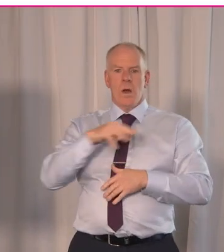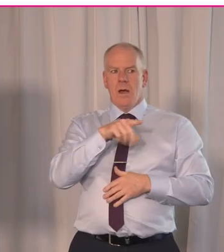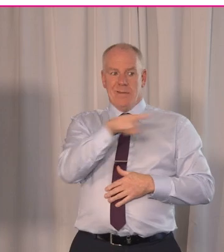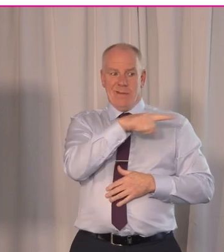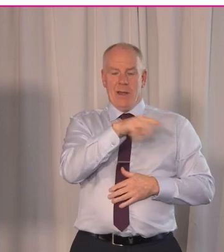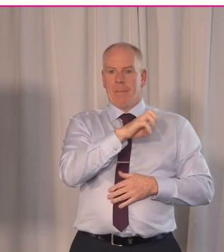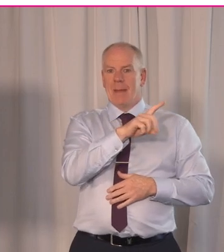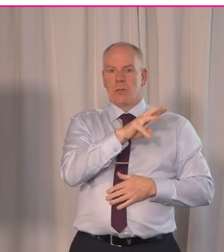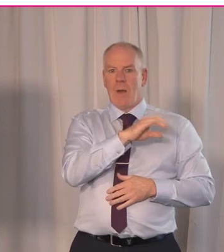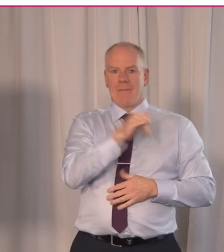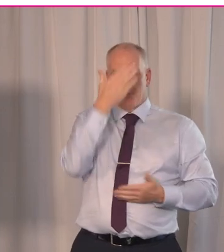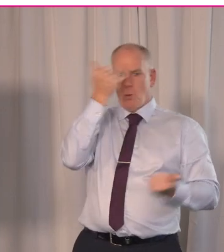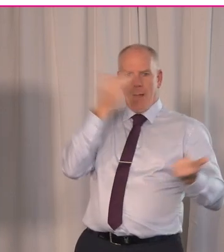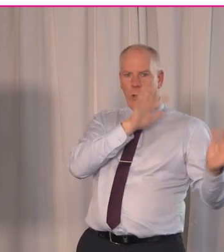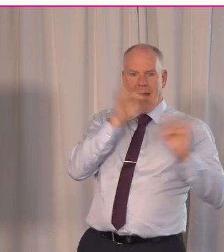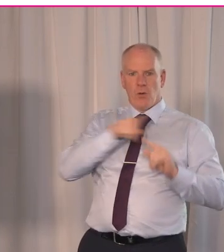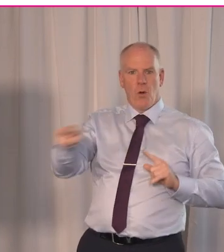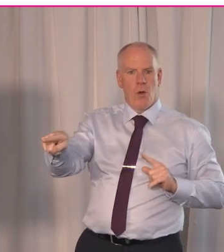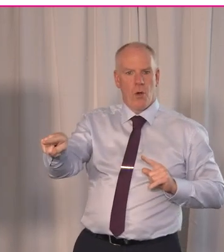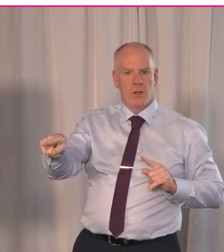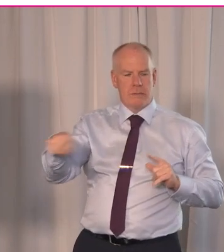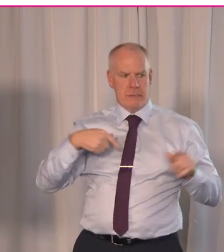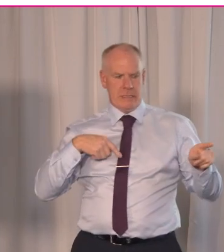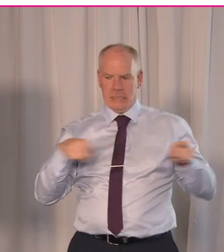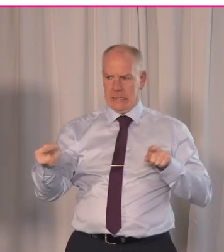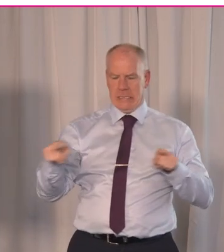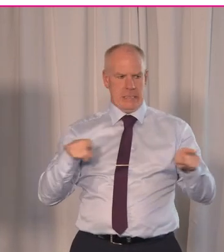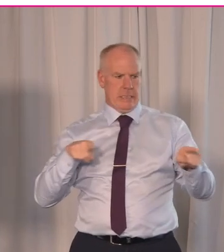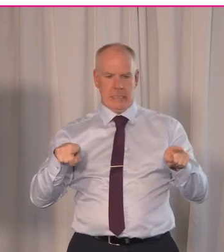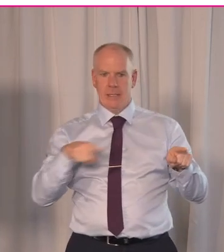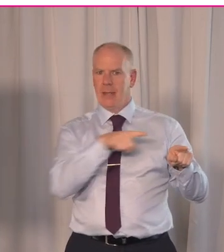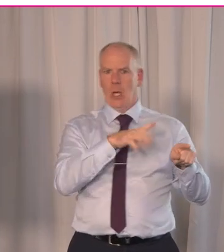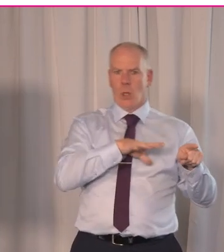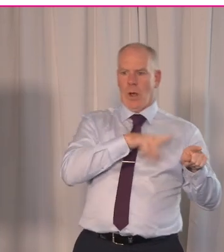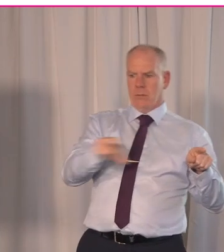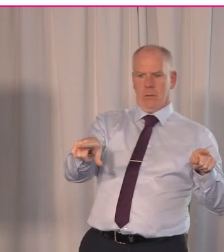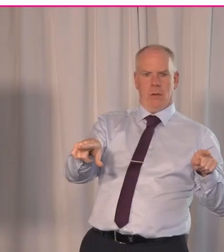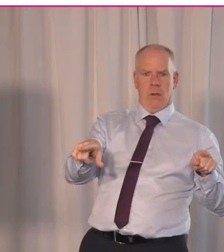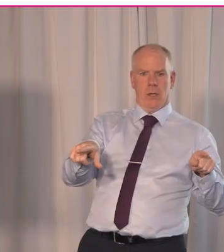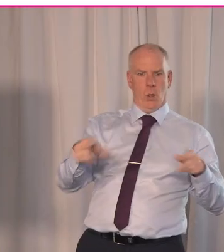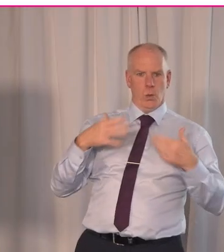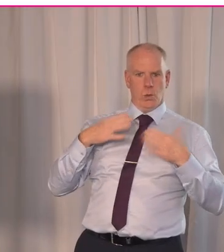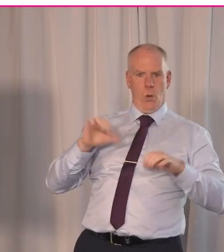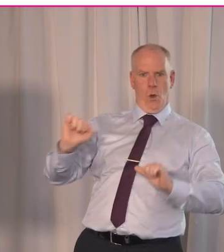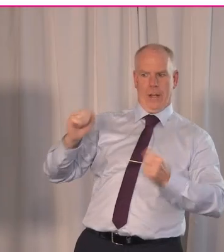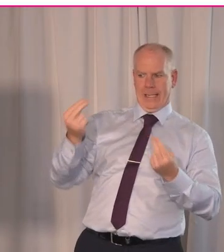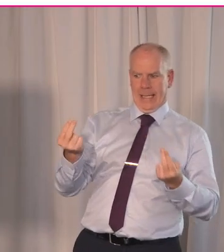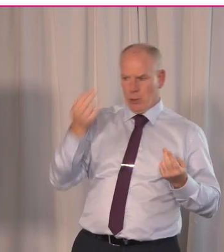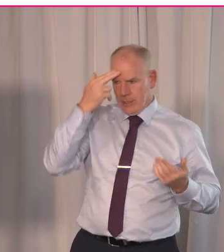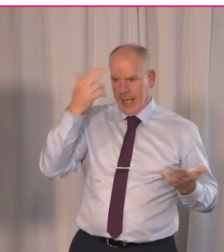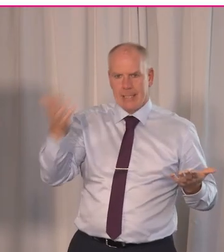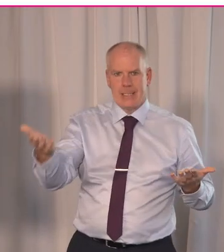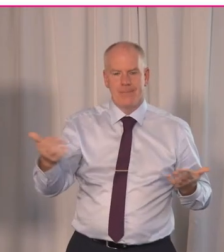midwives were unprepared to care for her because they were quite reluctant to care for her because they didn't know what her needs were.